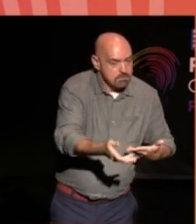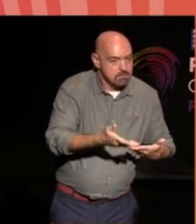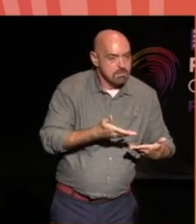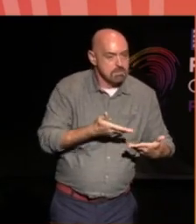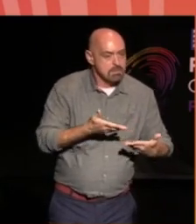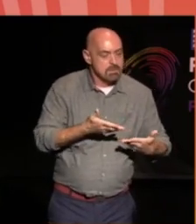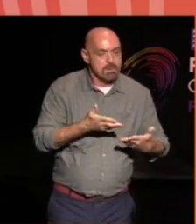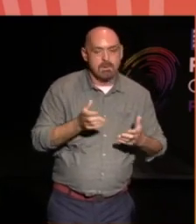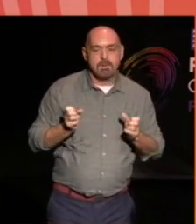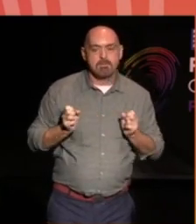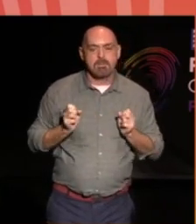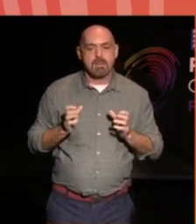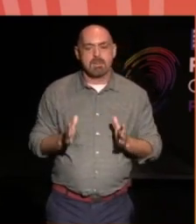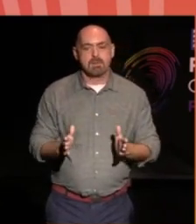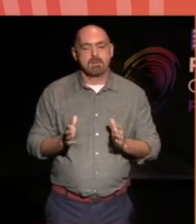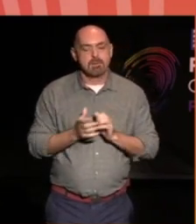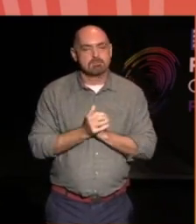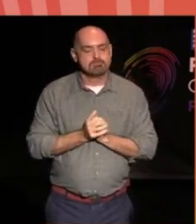Method.